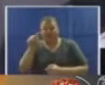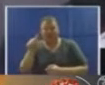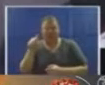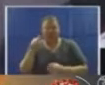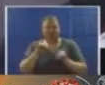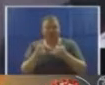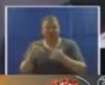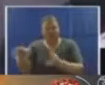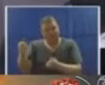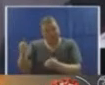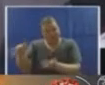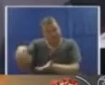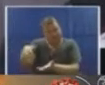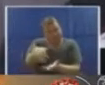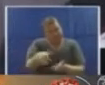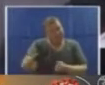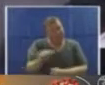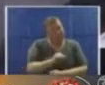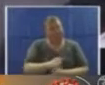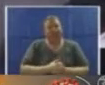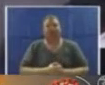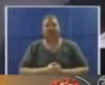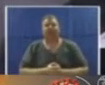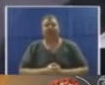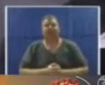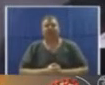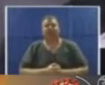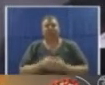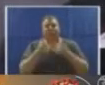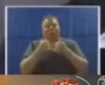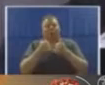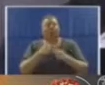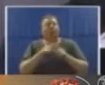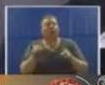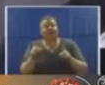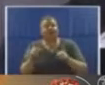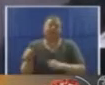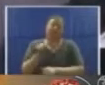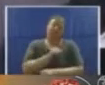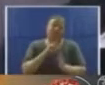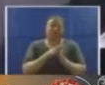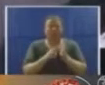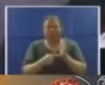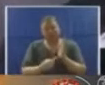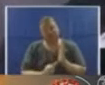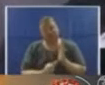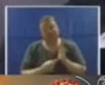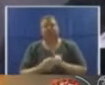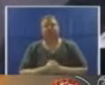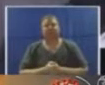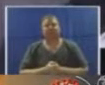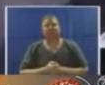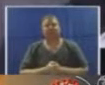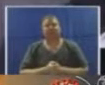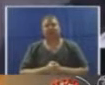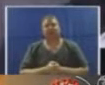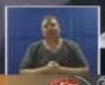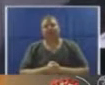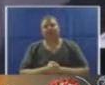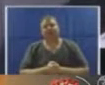and will come out in the findings, this is to be commended. However, getting back to this report, which is to a large